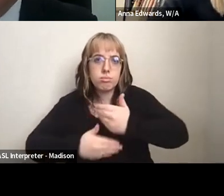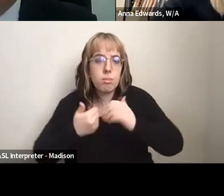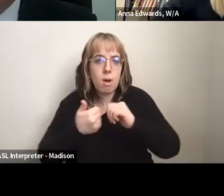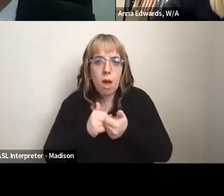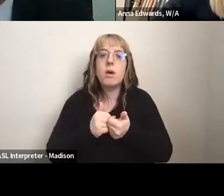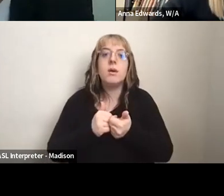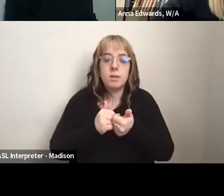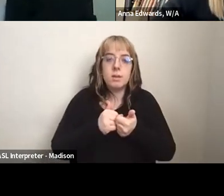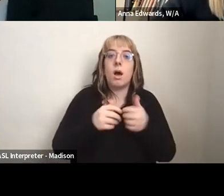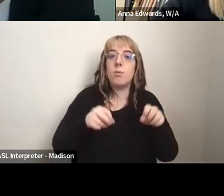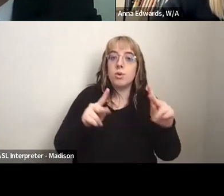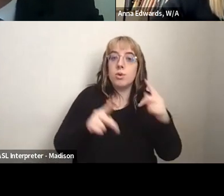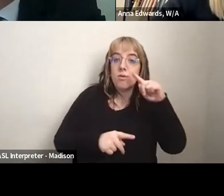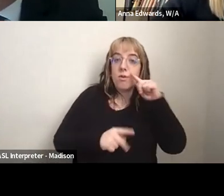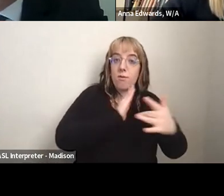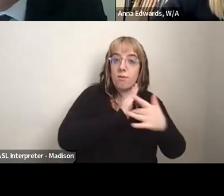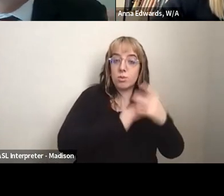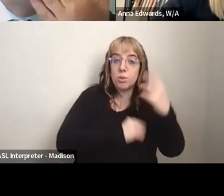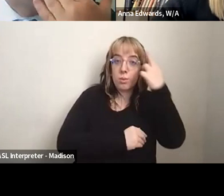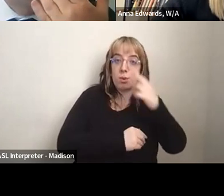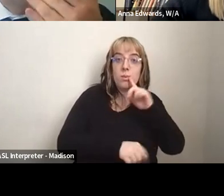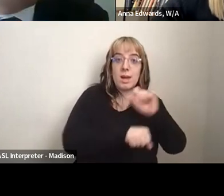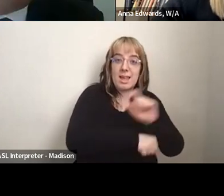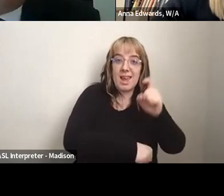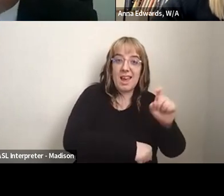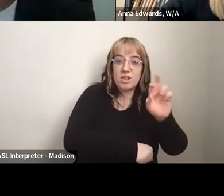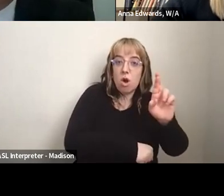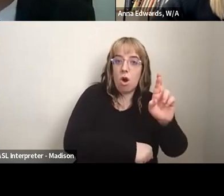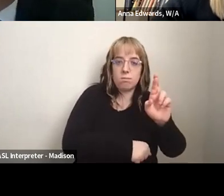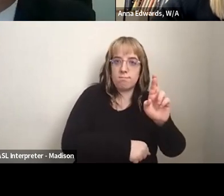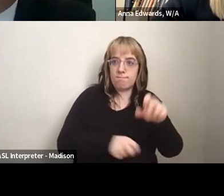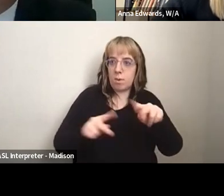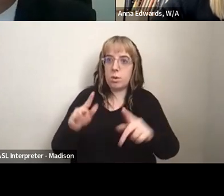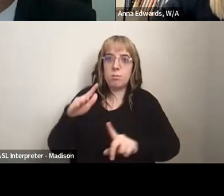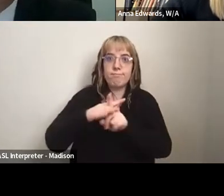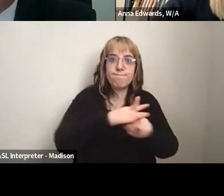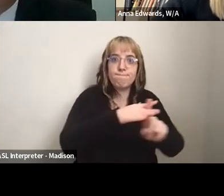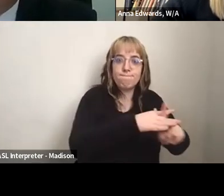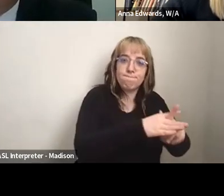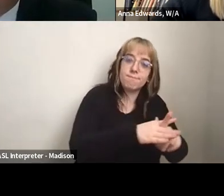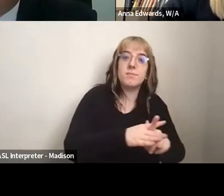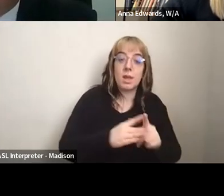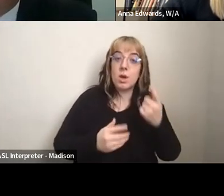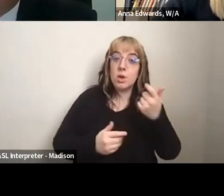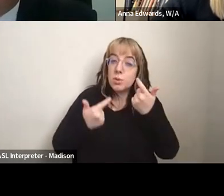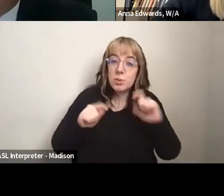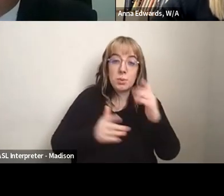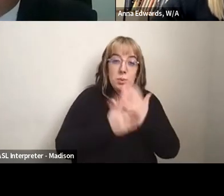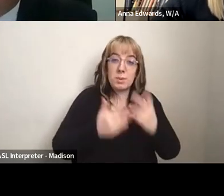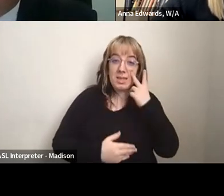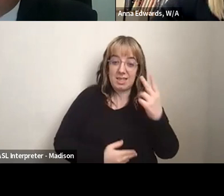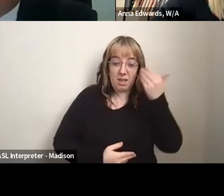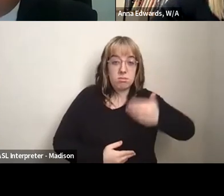virtual reality XR brings to the table. And I think a big piece we've seen over